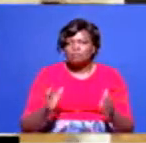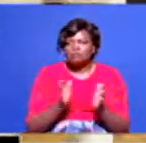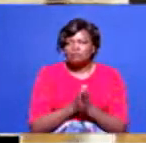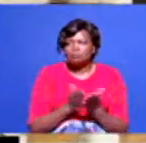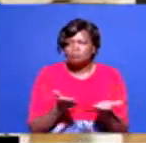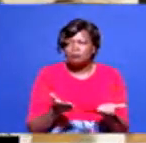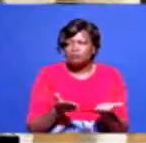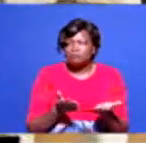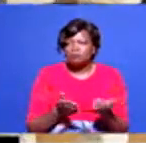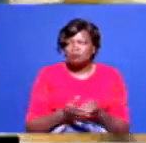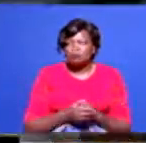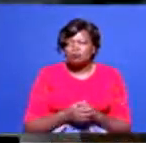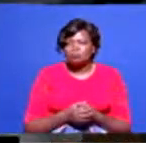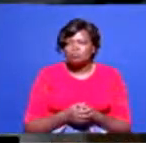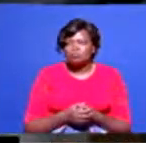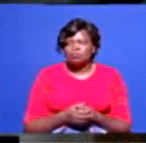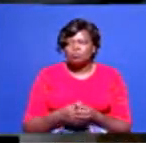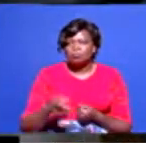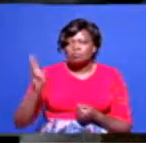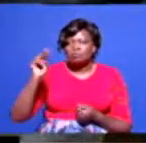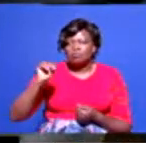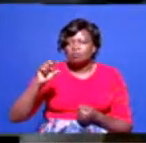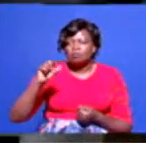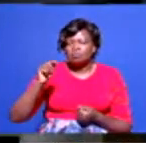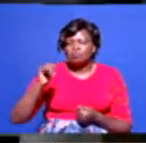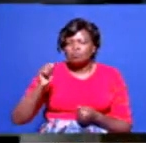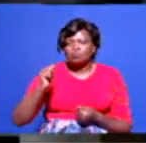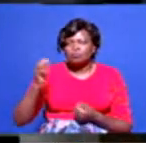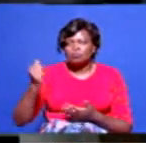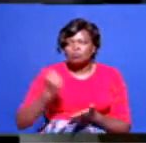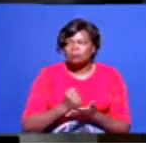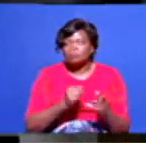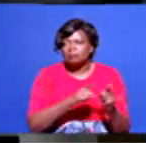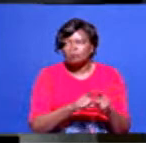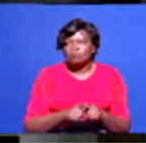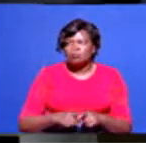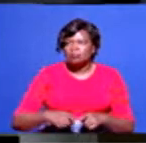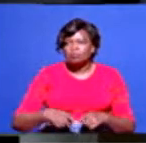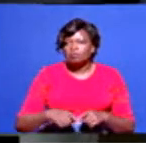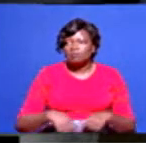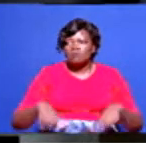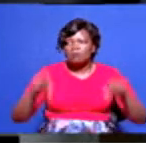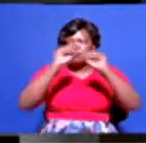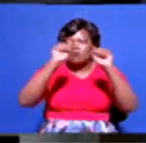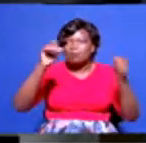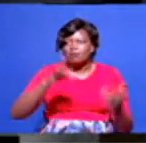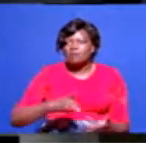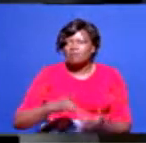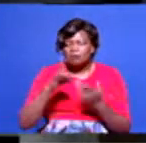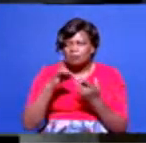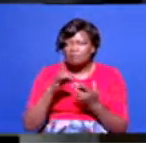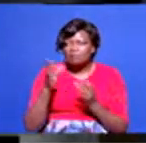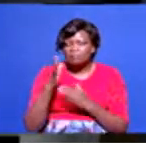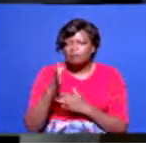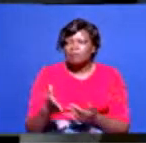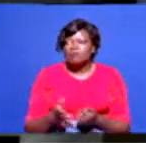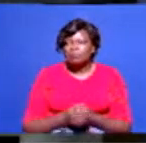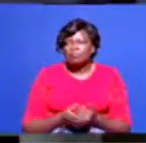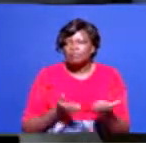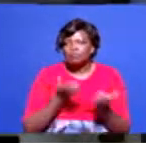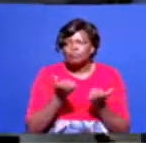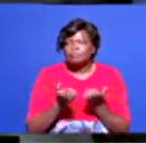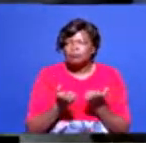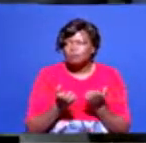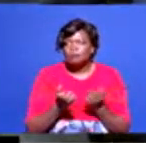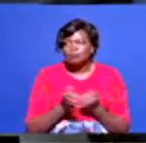Katungatia is going to be appointed as the President's Special Envoy on Trade with